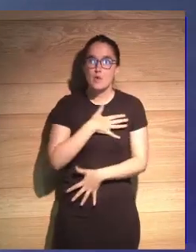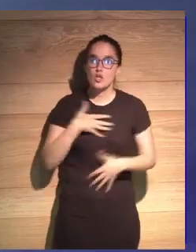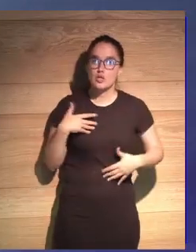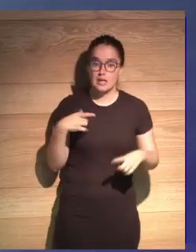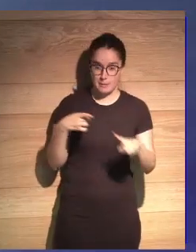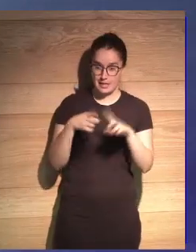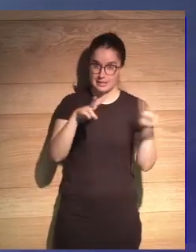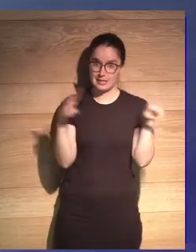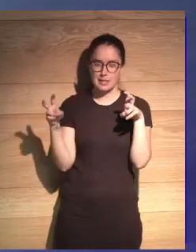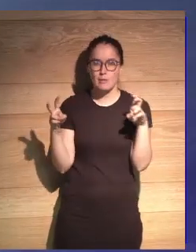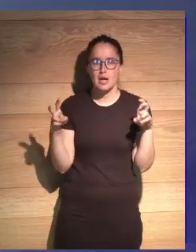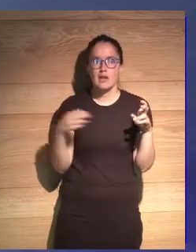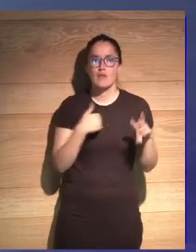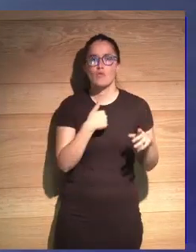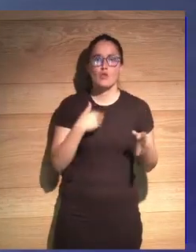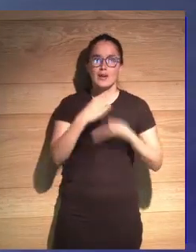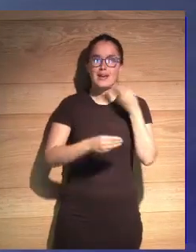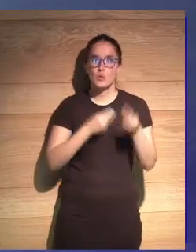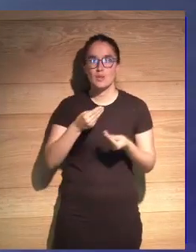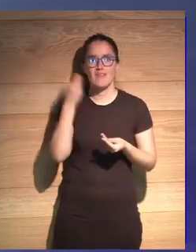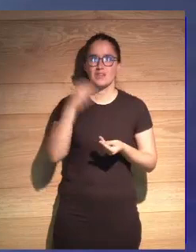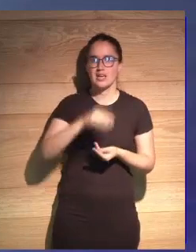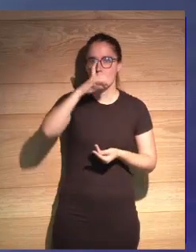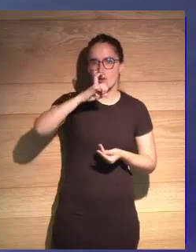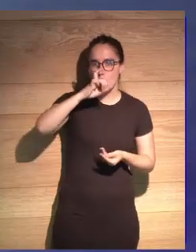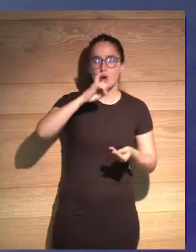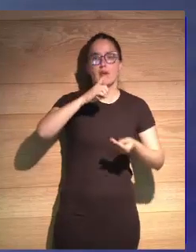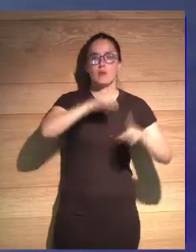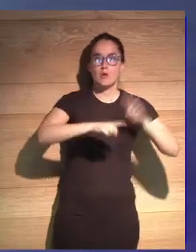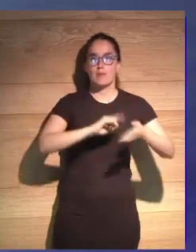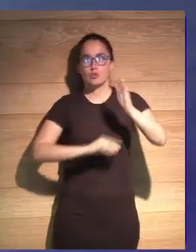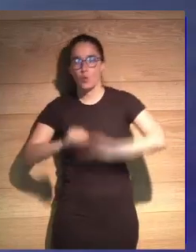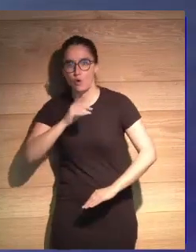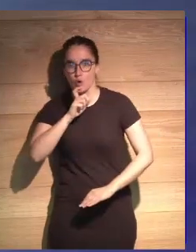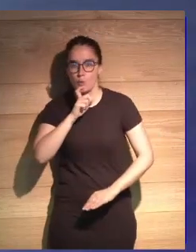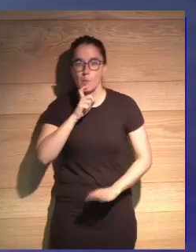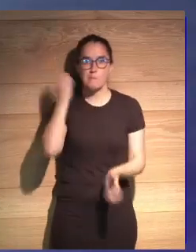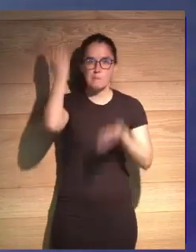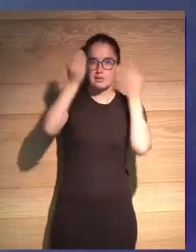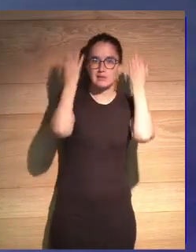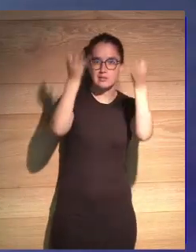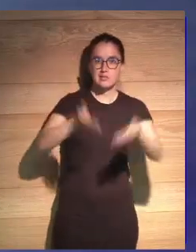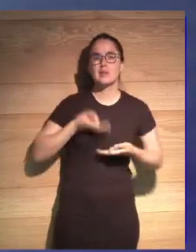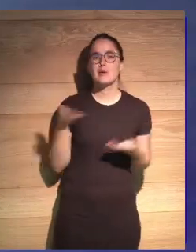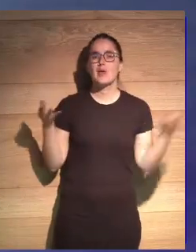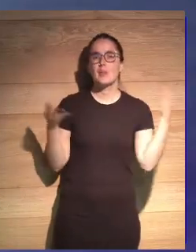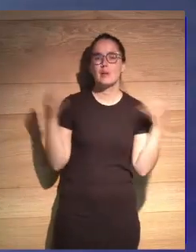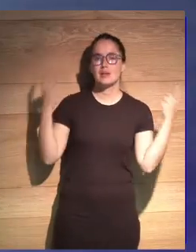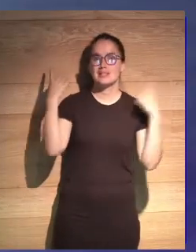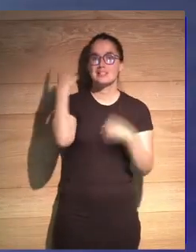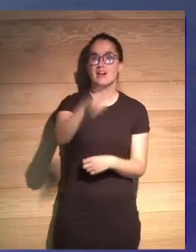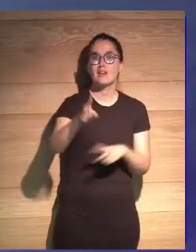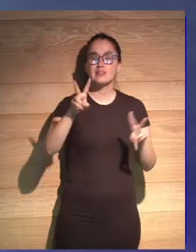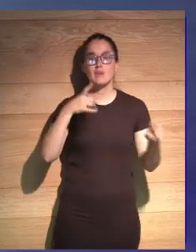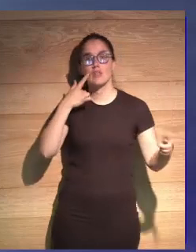And there's also an emotional part for this called executive function: memory, problem solving,